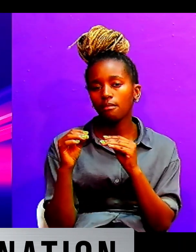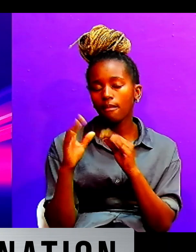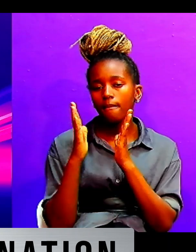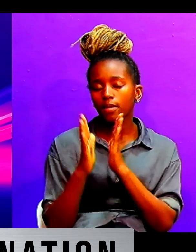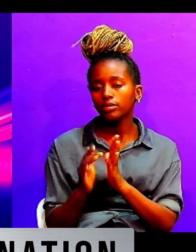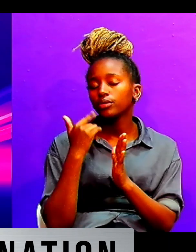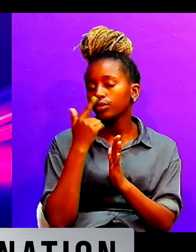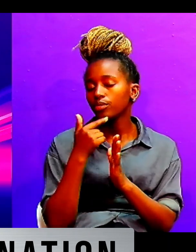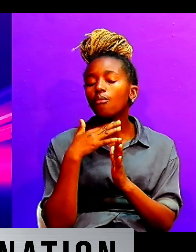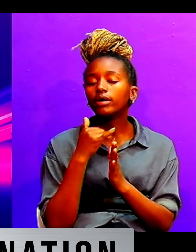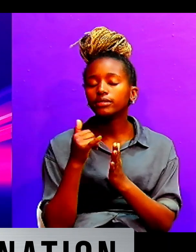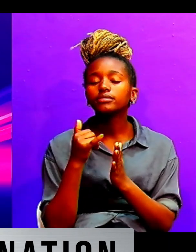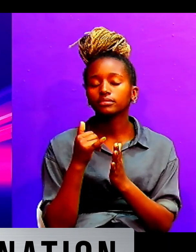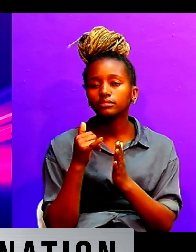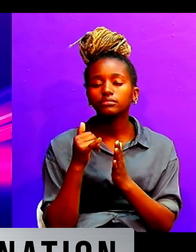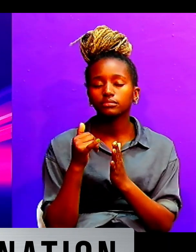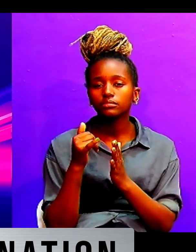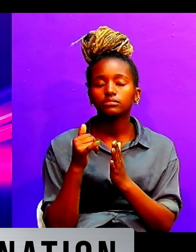election. Yes.